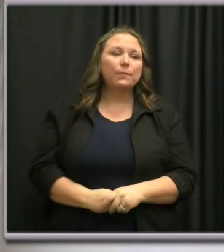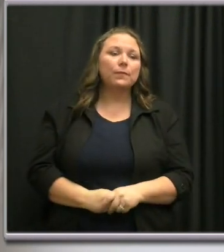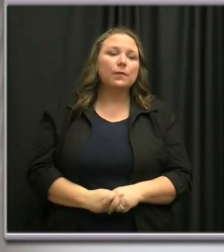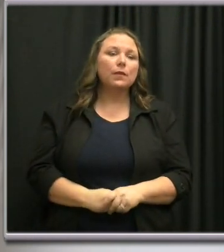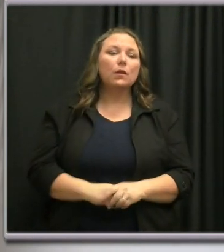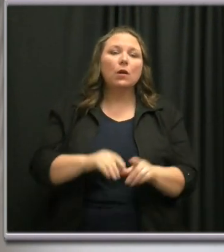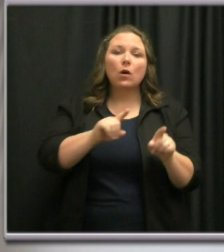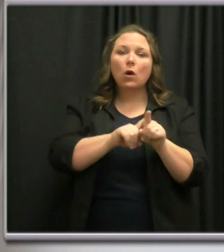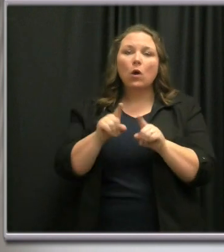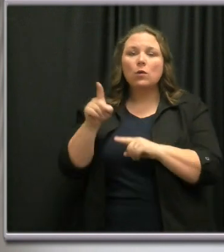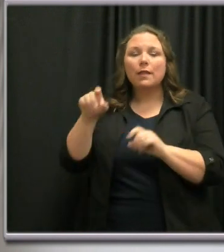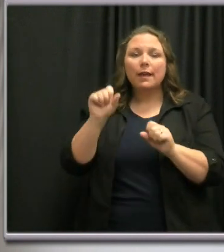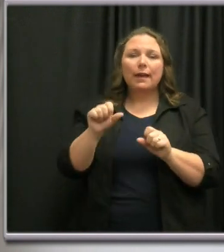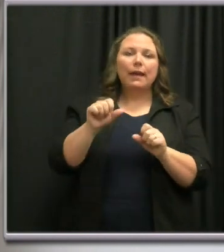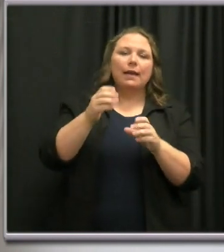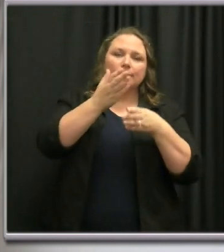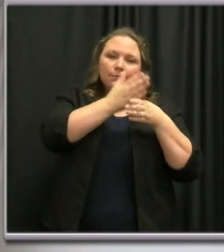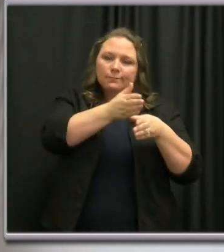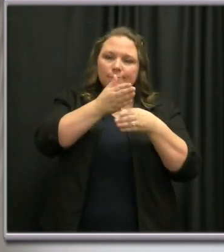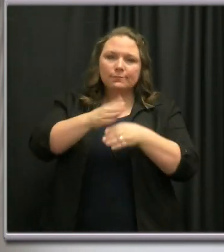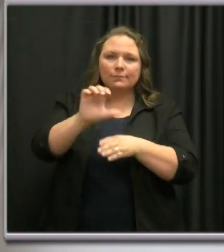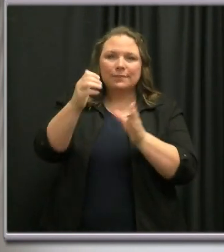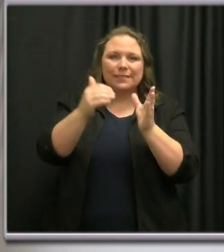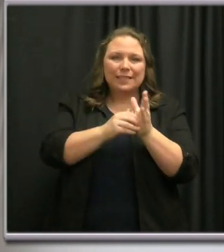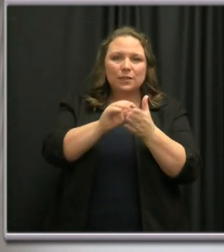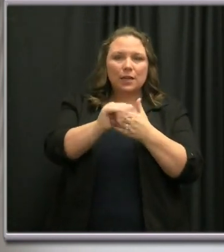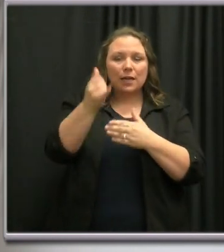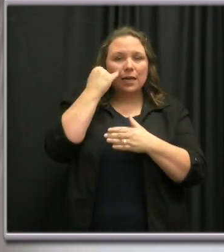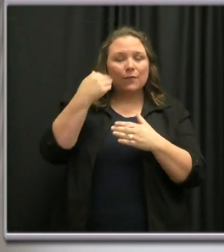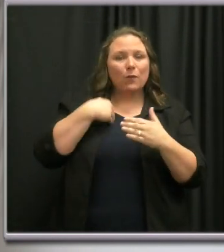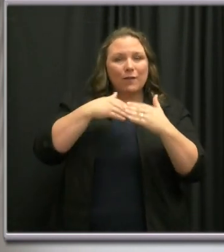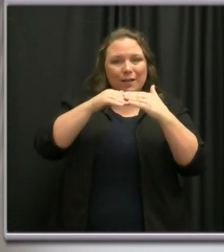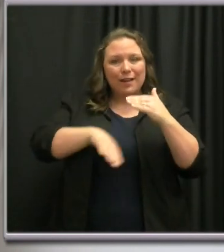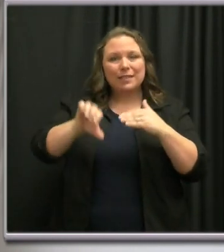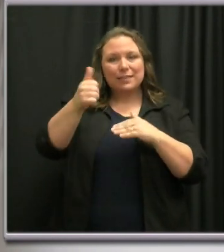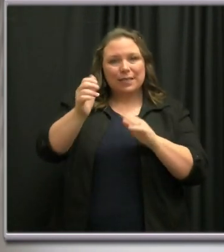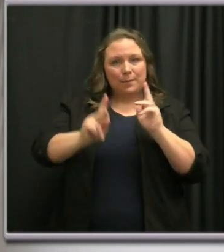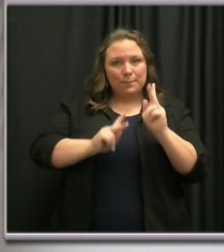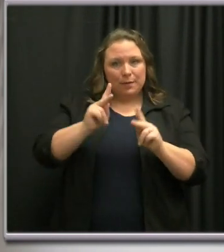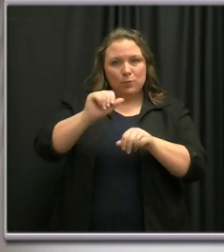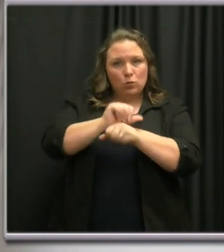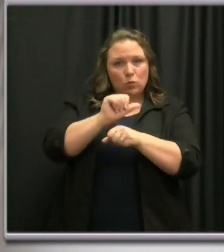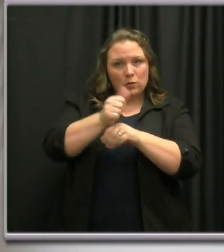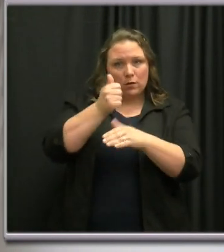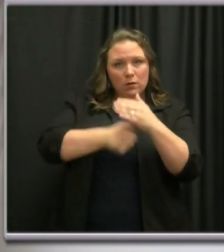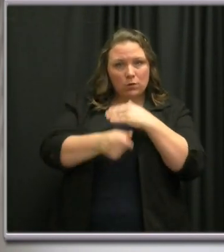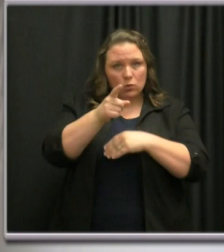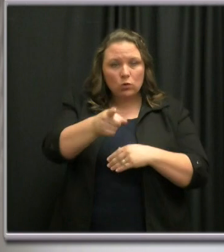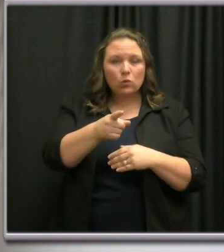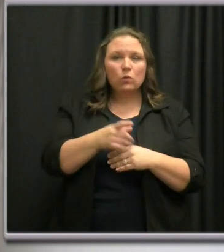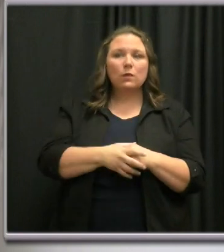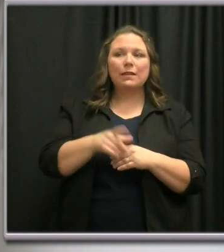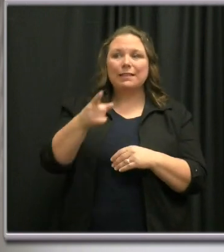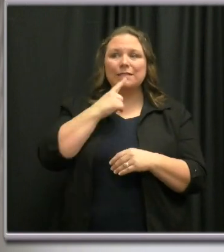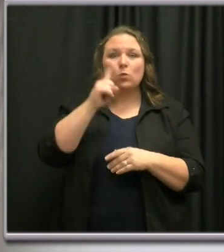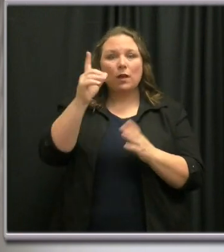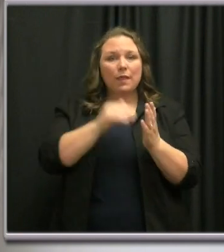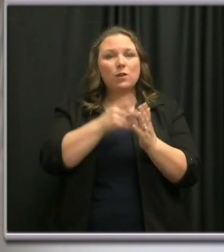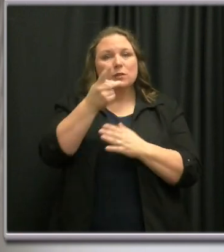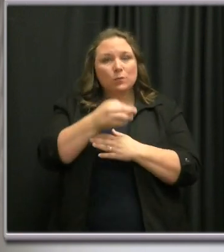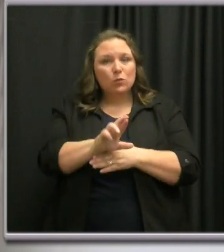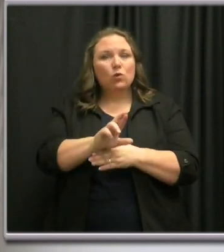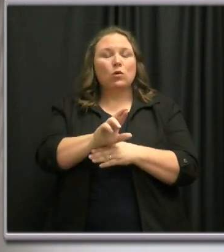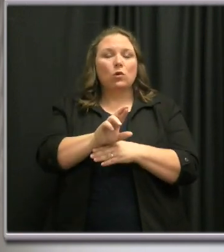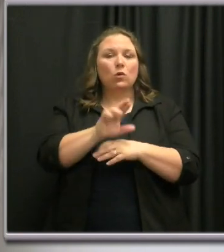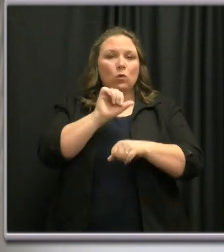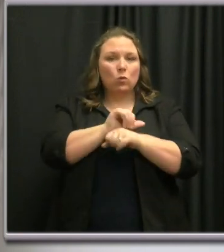can slice up that $10,000 if you have fewer than 10 employees. So if you have, and they say 1,000 per employee, so if you have 5